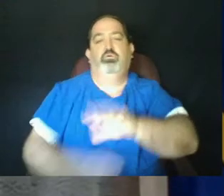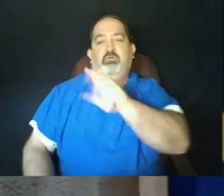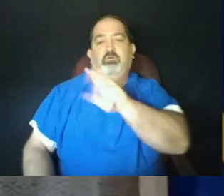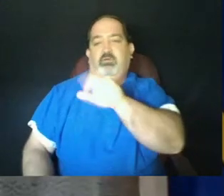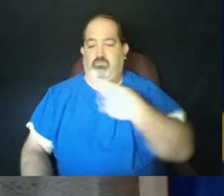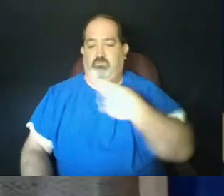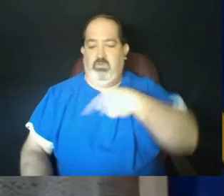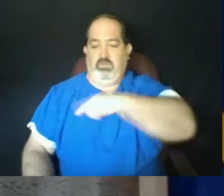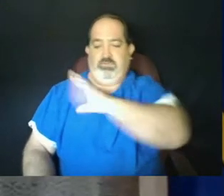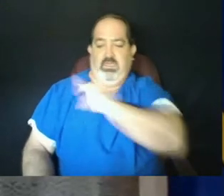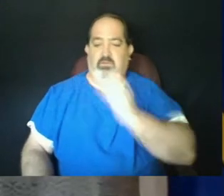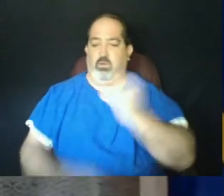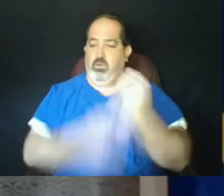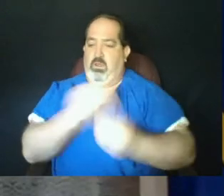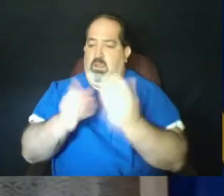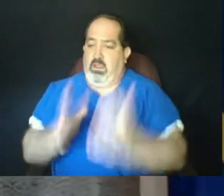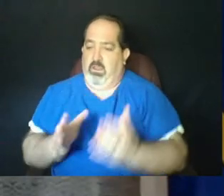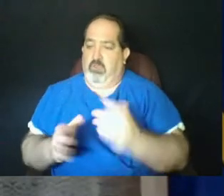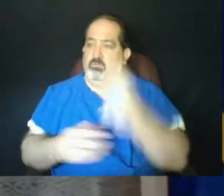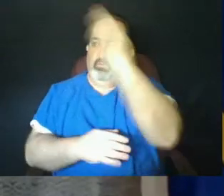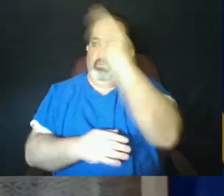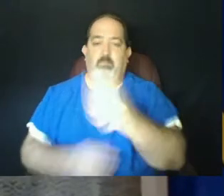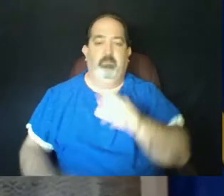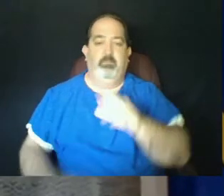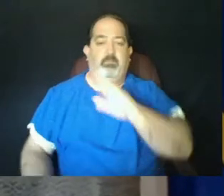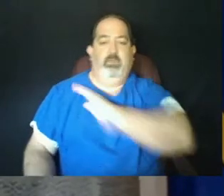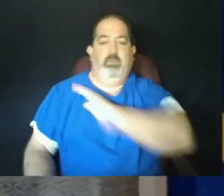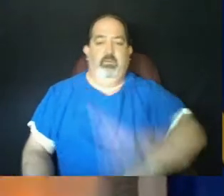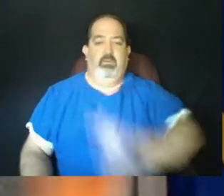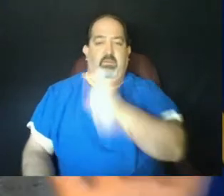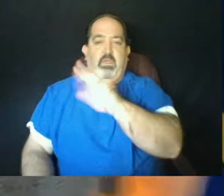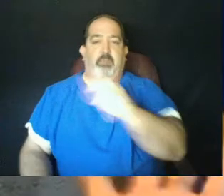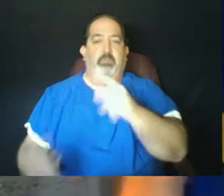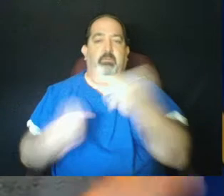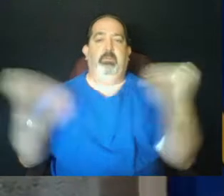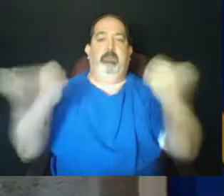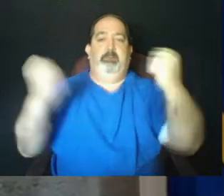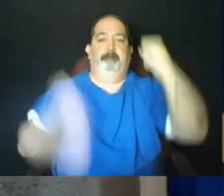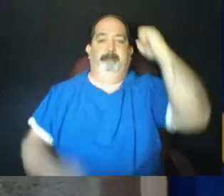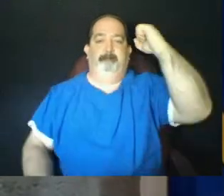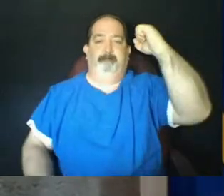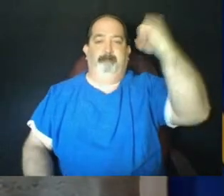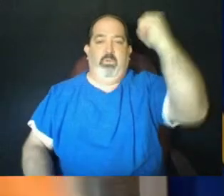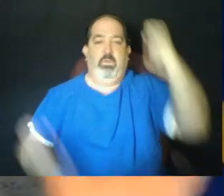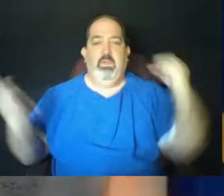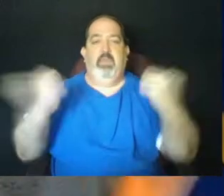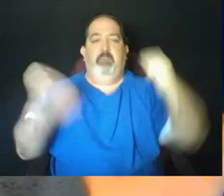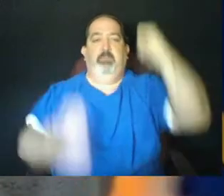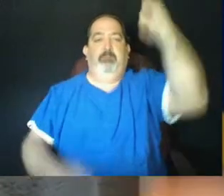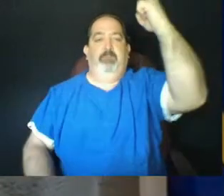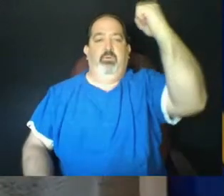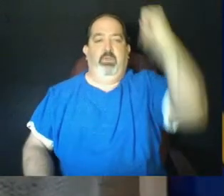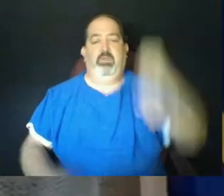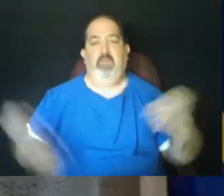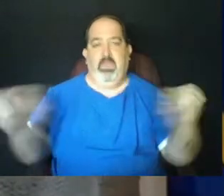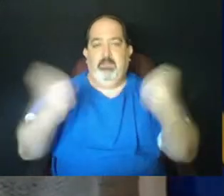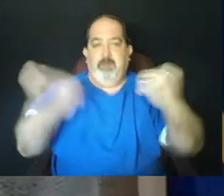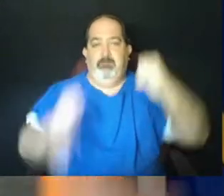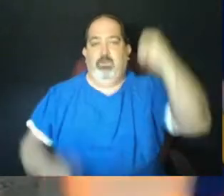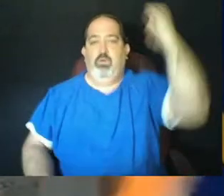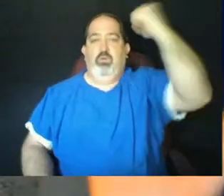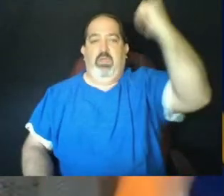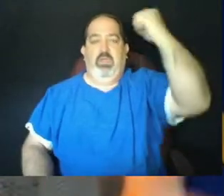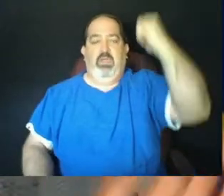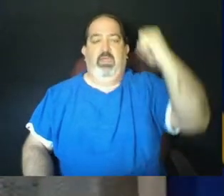to come. For Baron Guillaume and Baroness Arwen, hip hip, hip hip, hip hip.